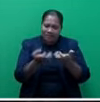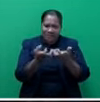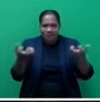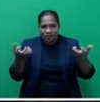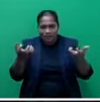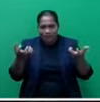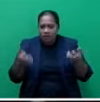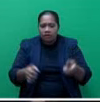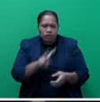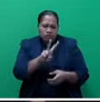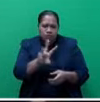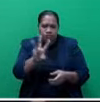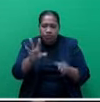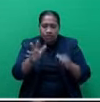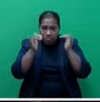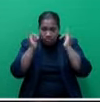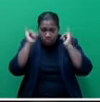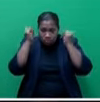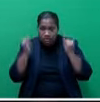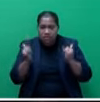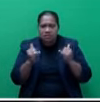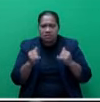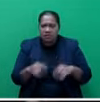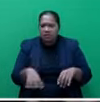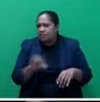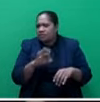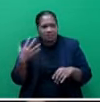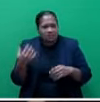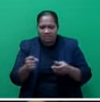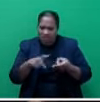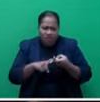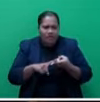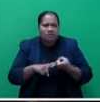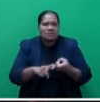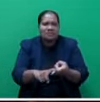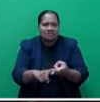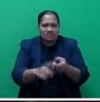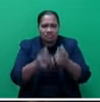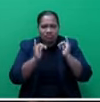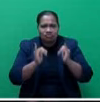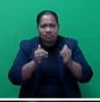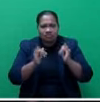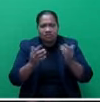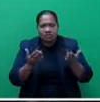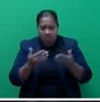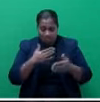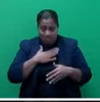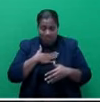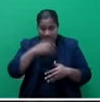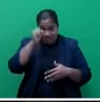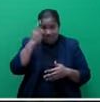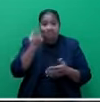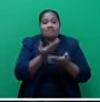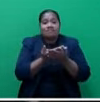judges. There is no guarantee that there will be consistent judgments. You know, it all depends on, I mean, my understanding of